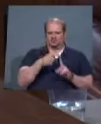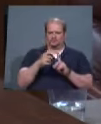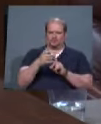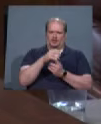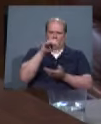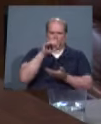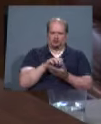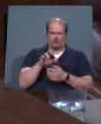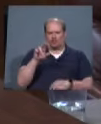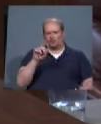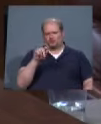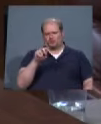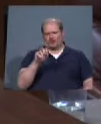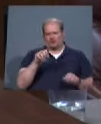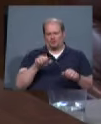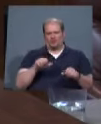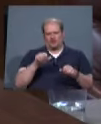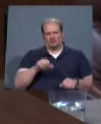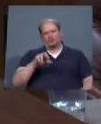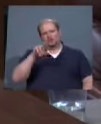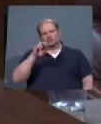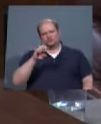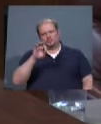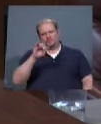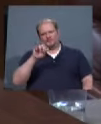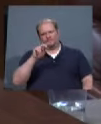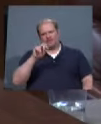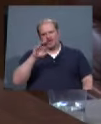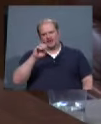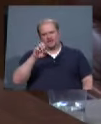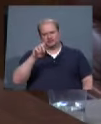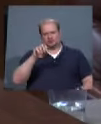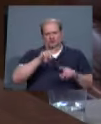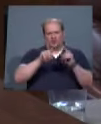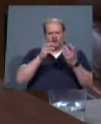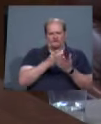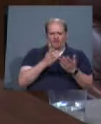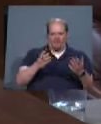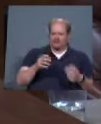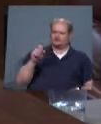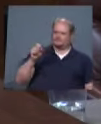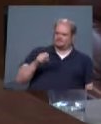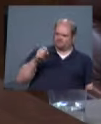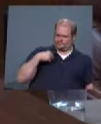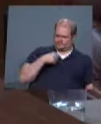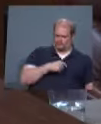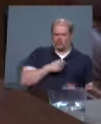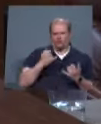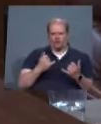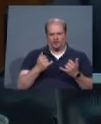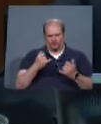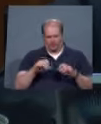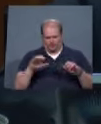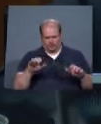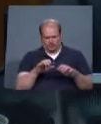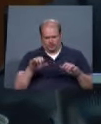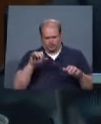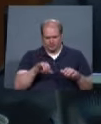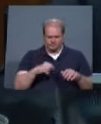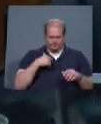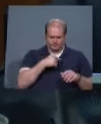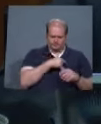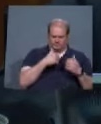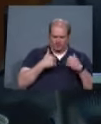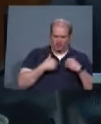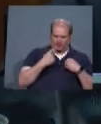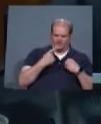lower rate or to be able to refinance and do different things? There is, and we're currently doing that. In fact, we have